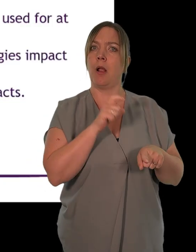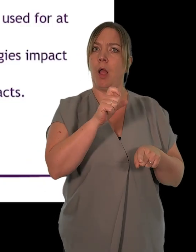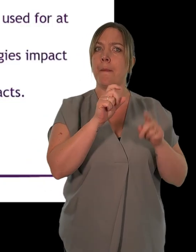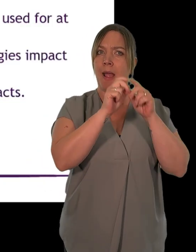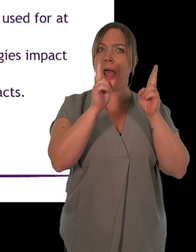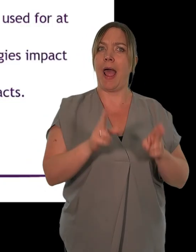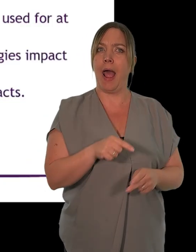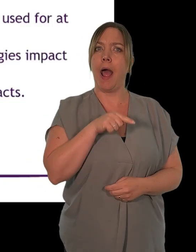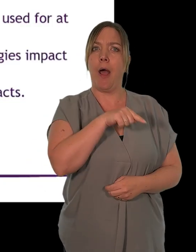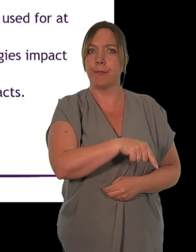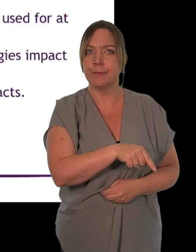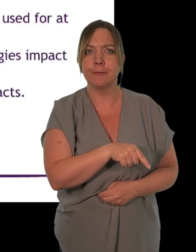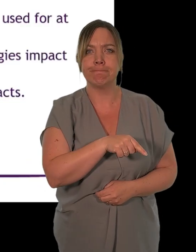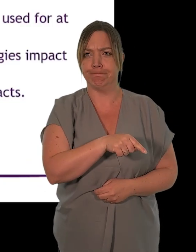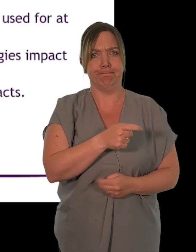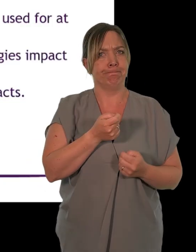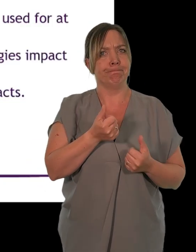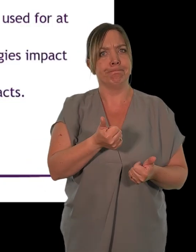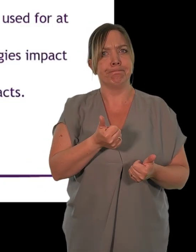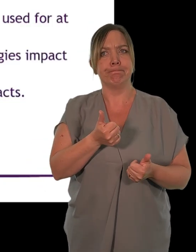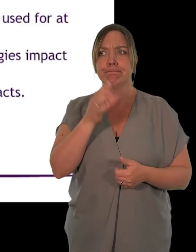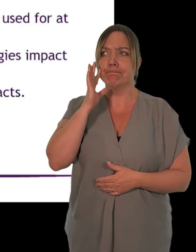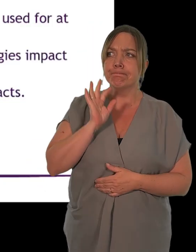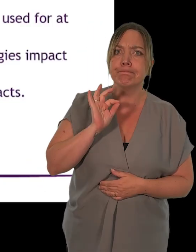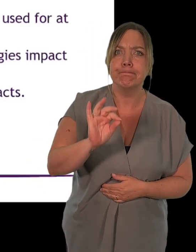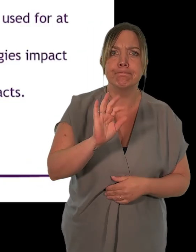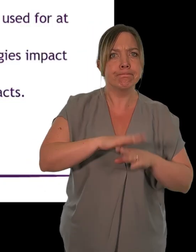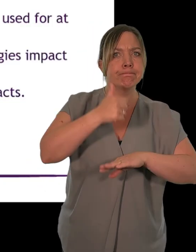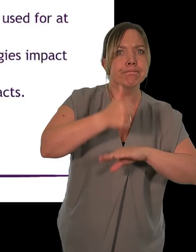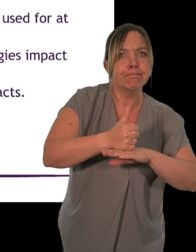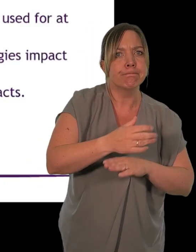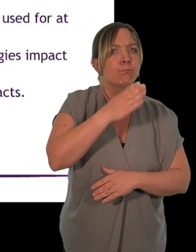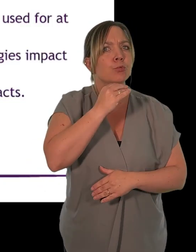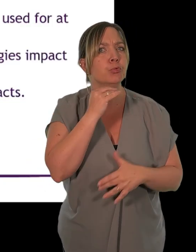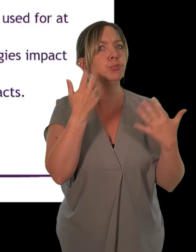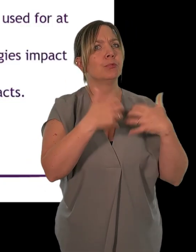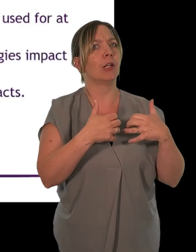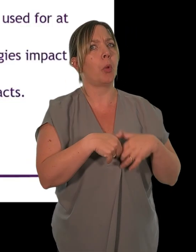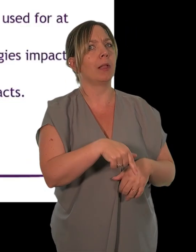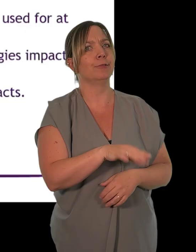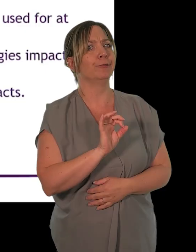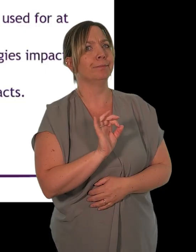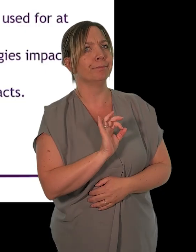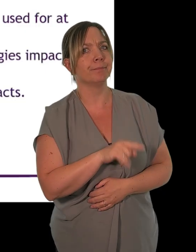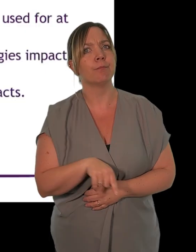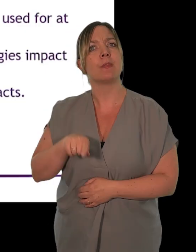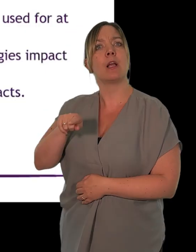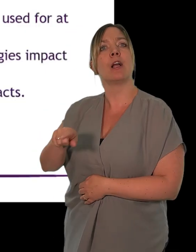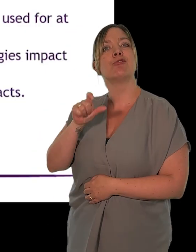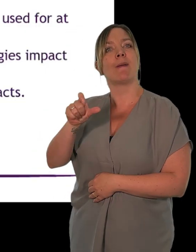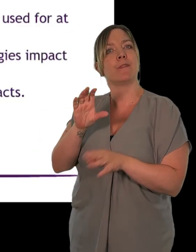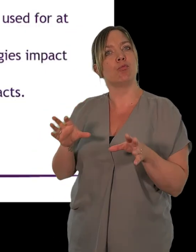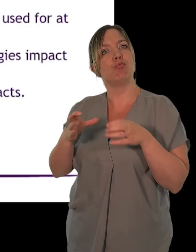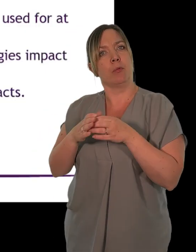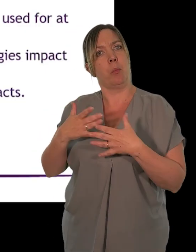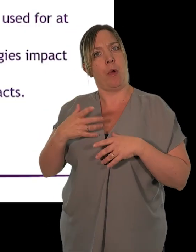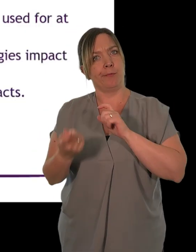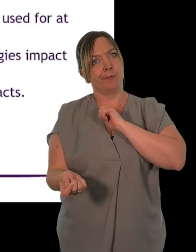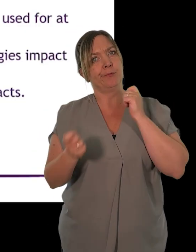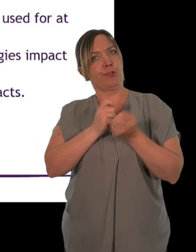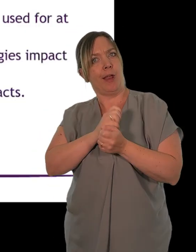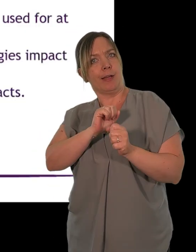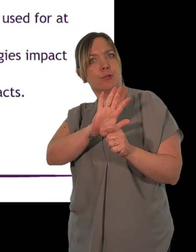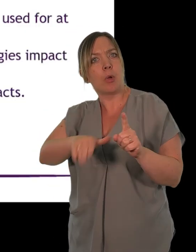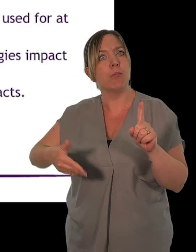technology. Chaffinch Group want to change this approach and have decided to implement technology to deliver better